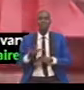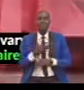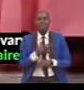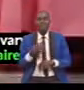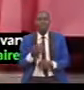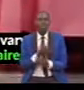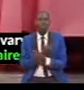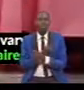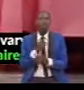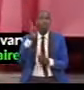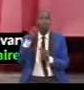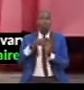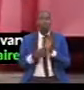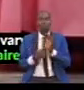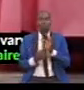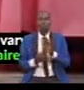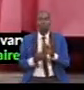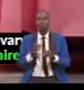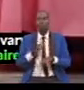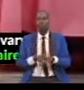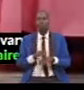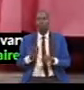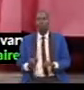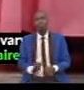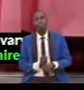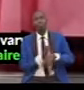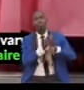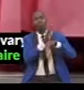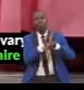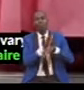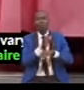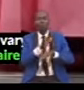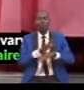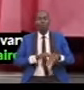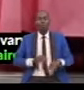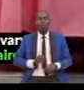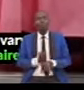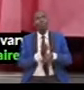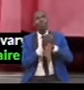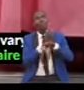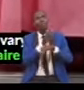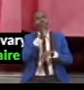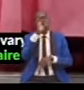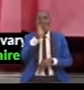and the love you showed that day on Calvary.